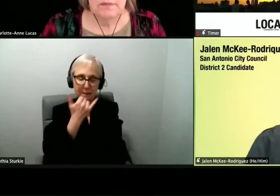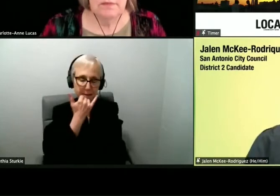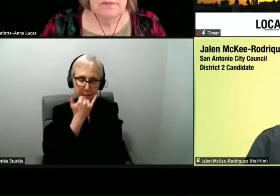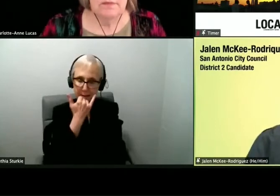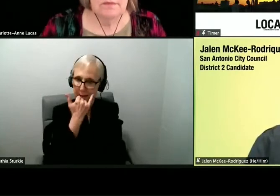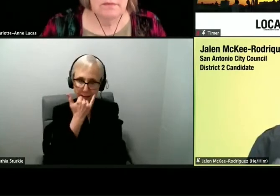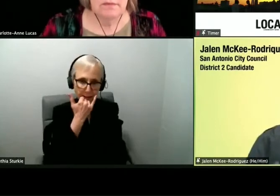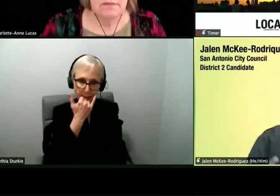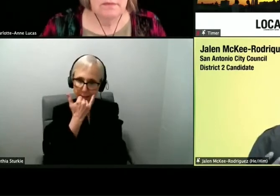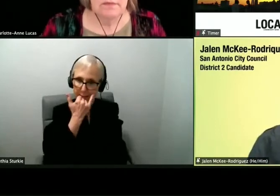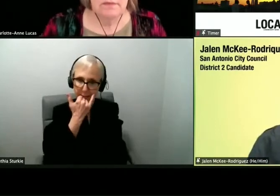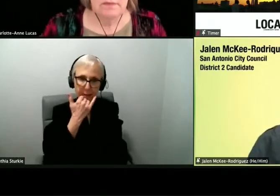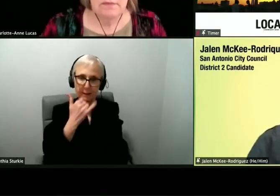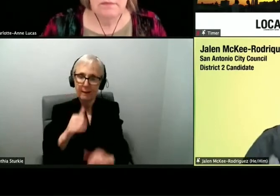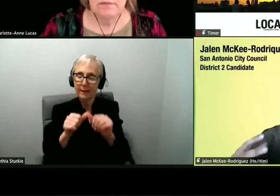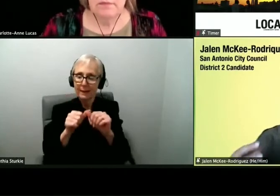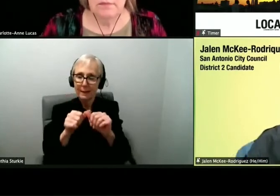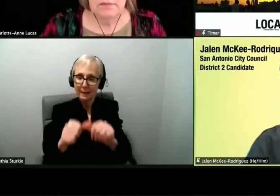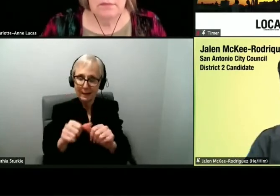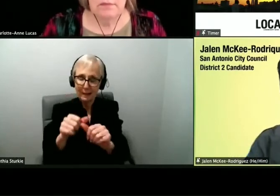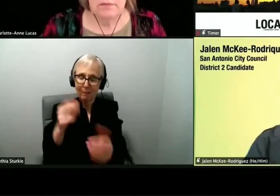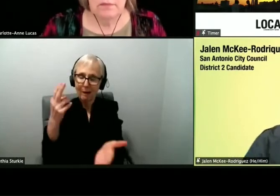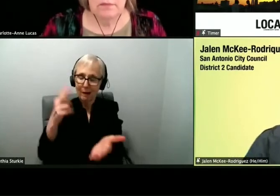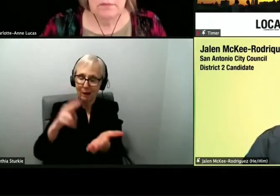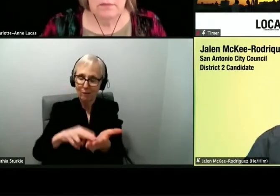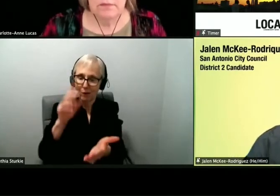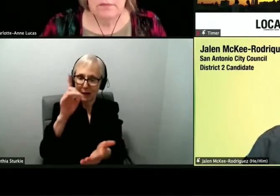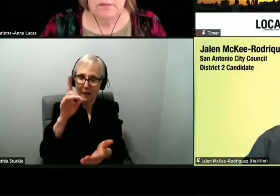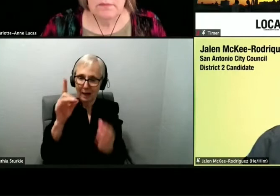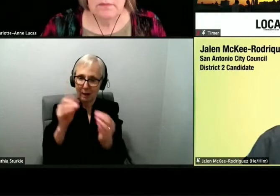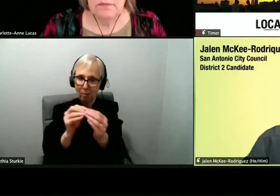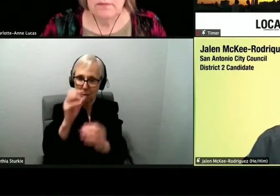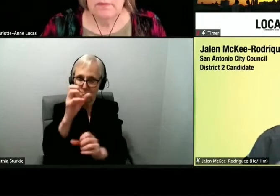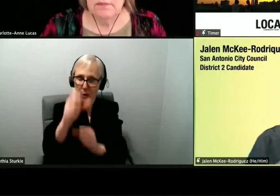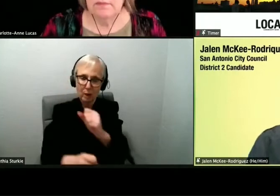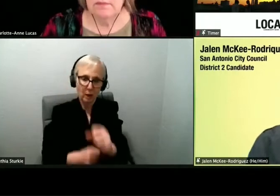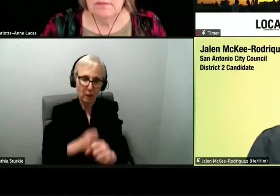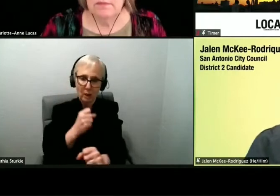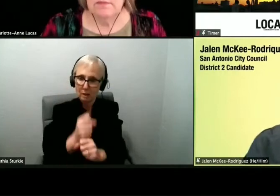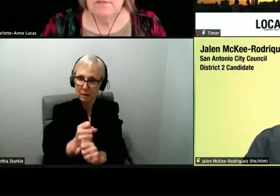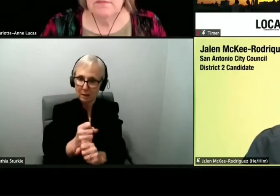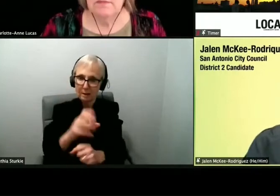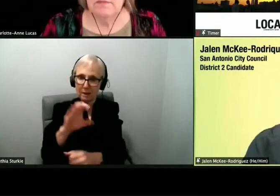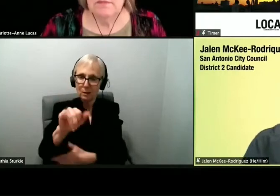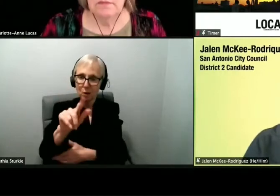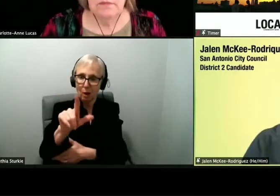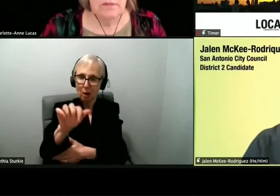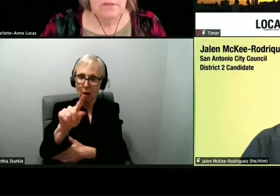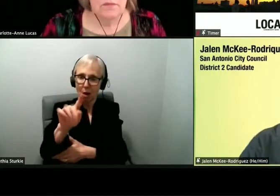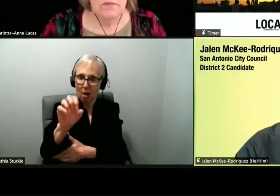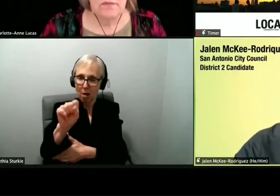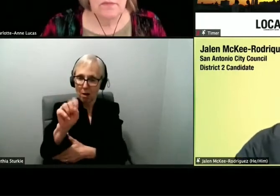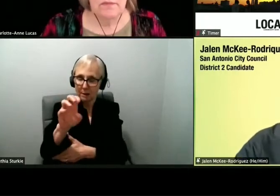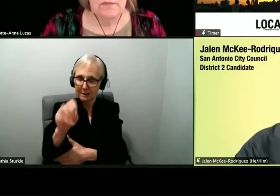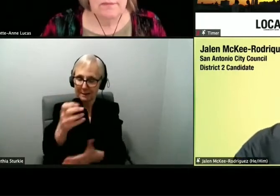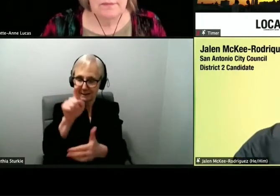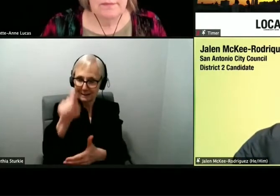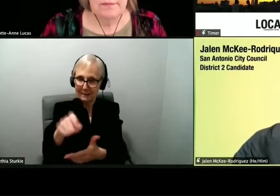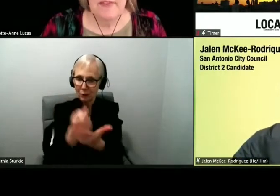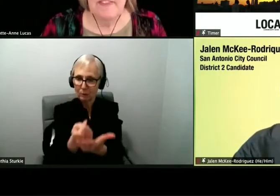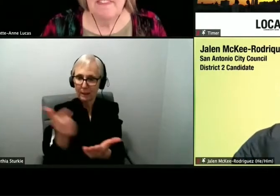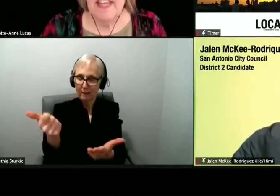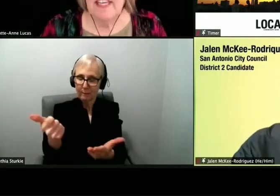and keep their contract for 8 more years so they can just wait it out for new council members. This clause needs to be eliminated. It is not good business. Thank